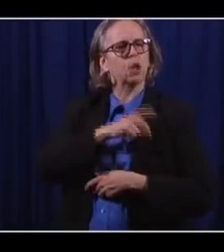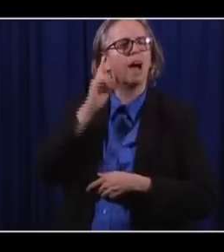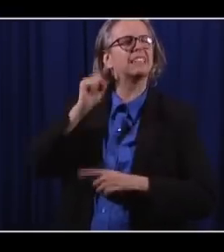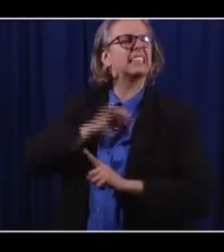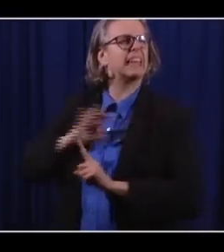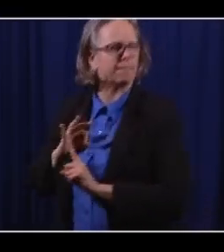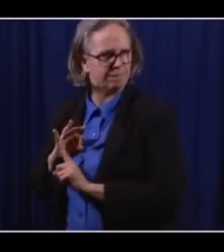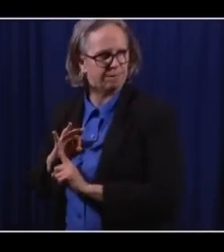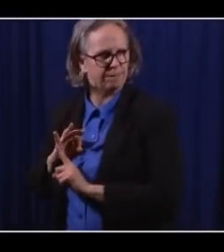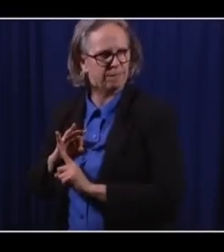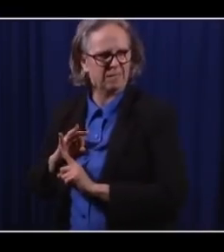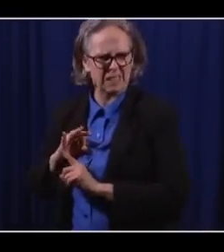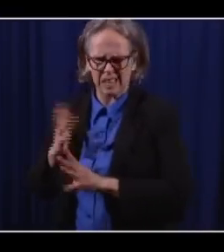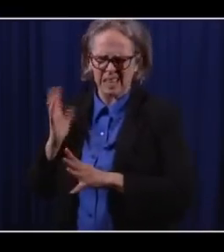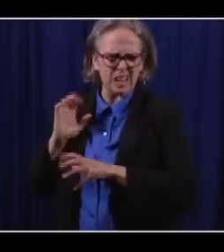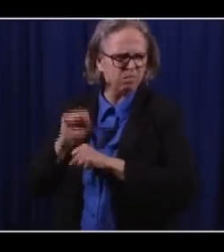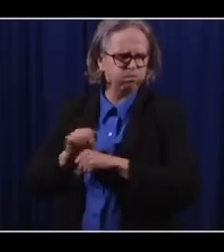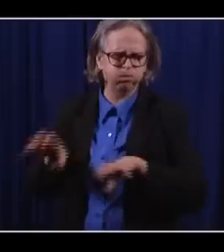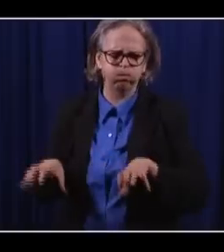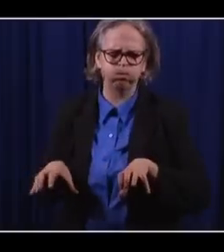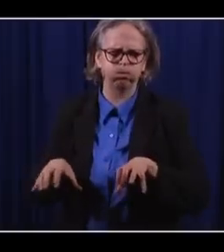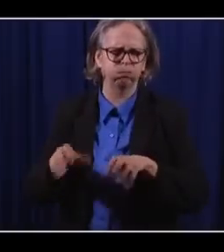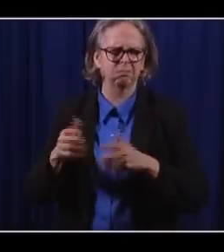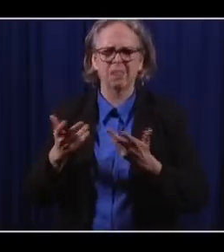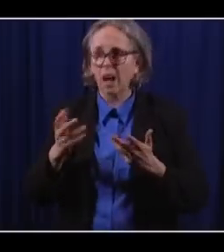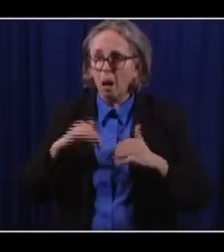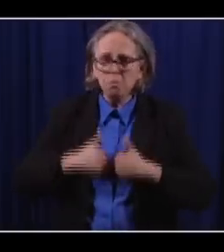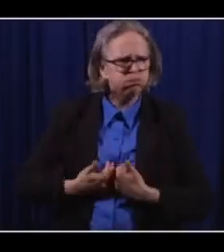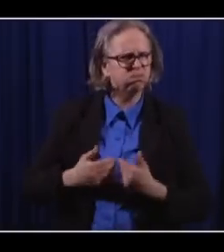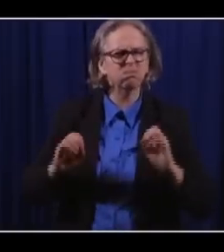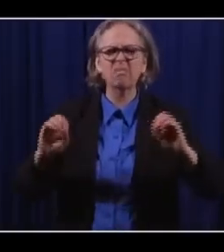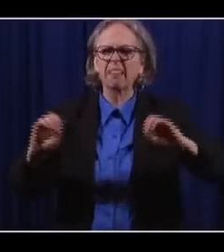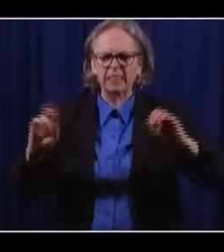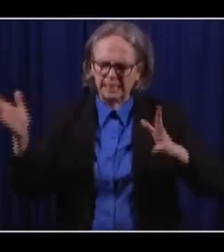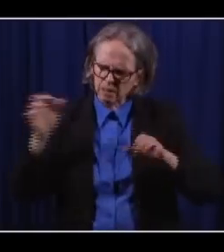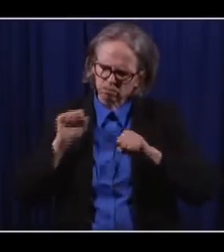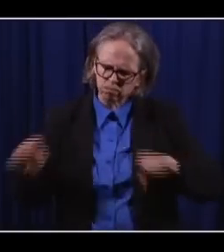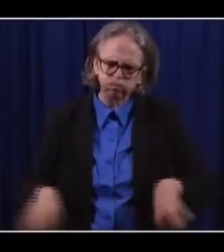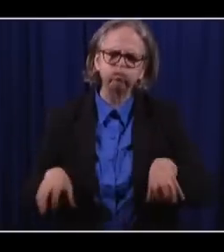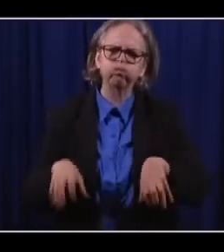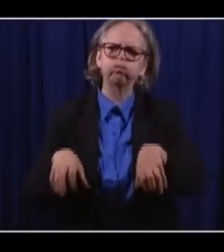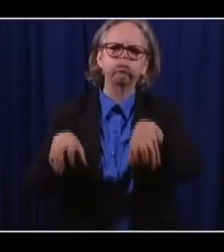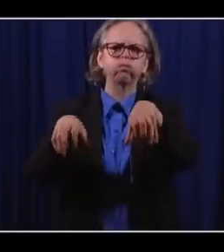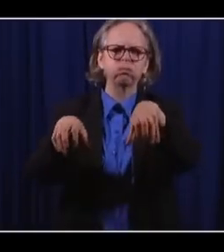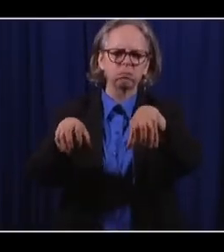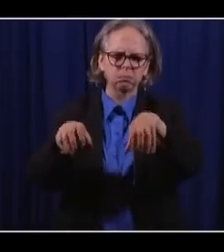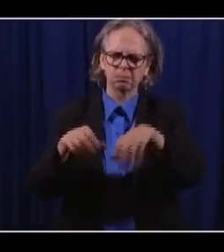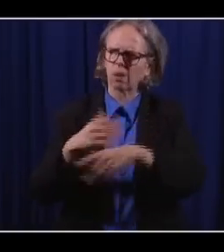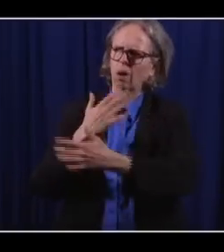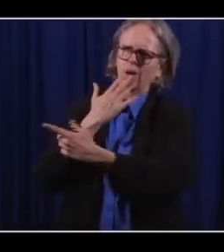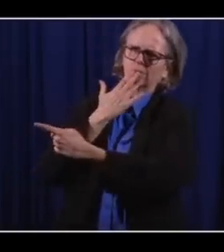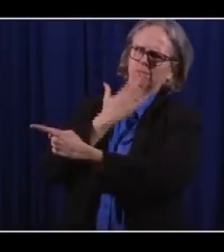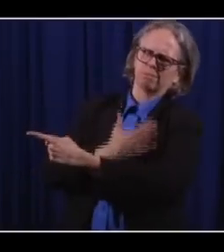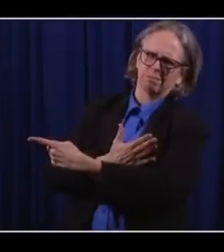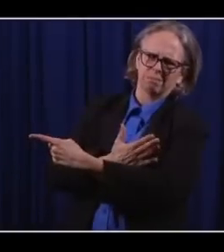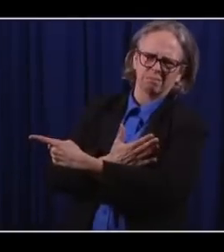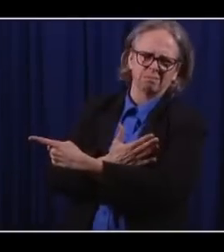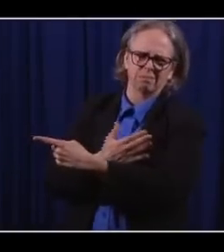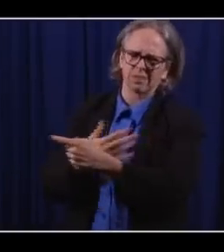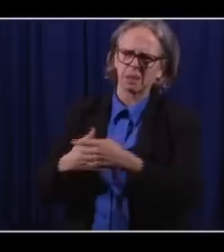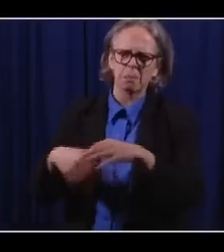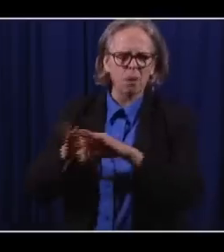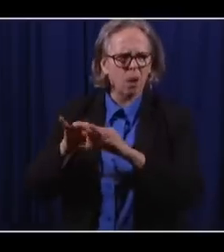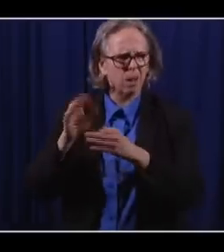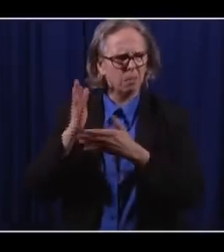tireless. He is steadfast in his resolve to fight the virus and has played an integral role in running and managing not just many aspects of